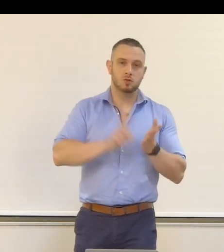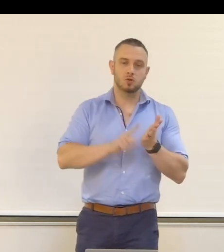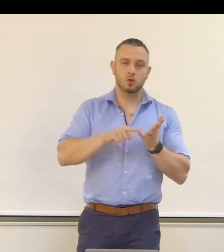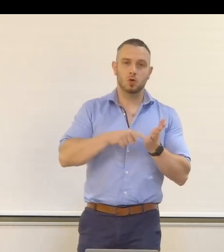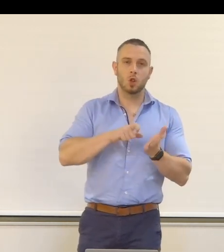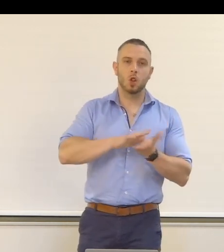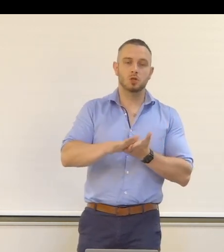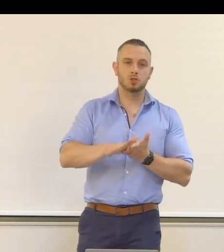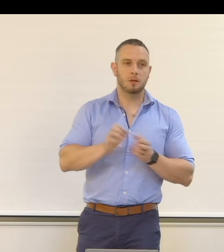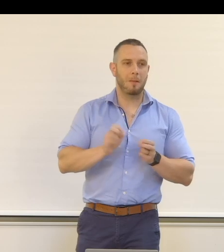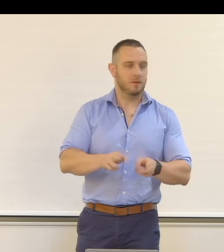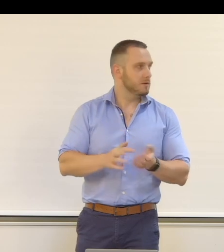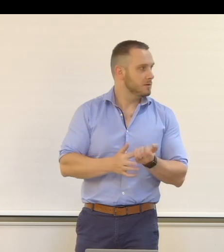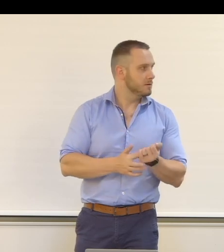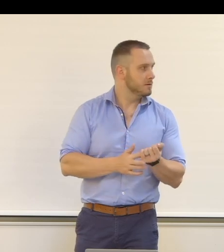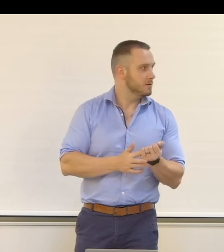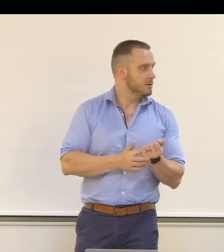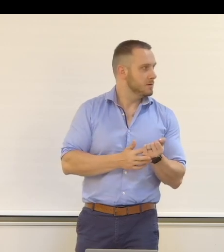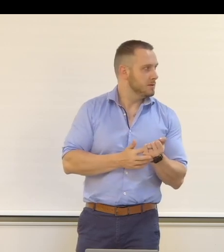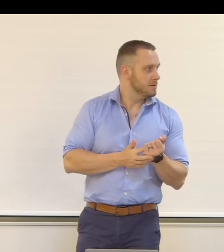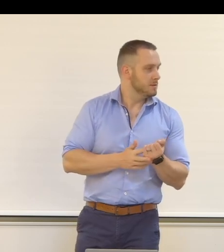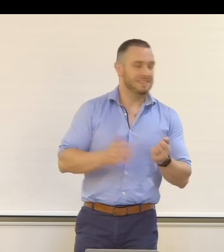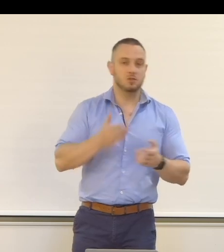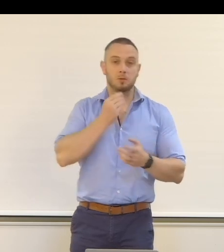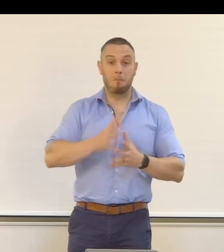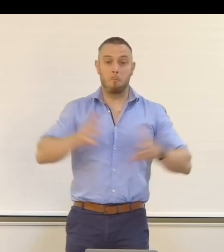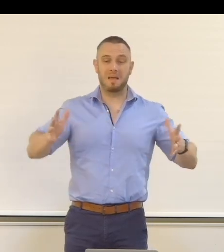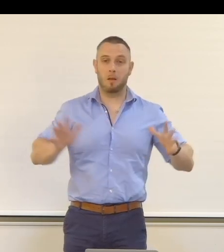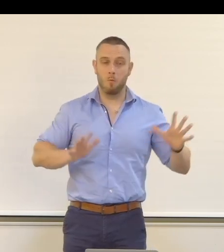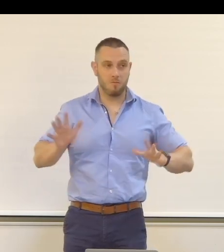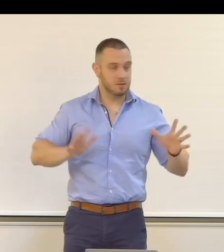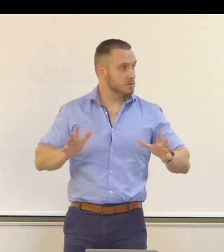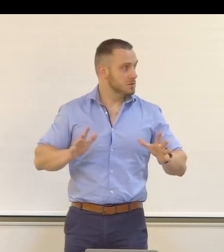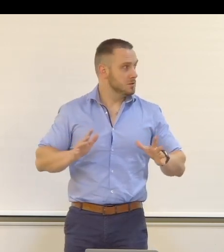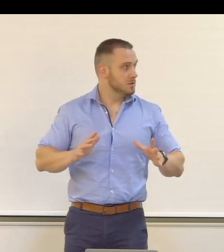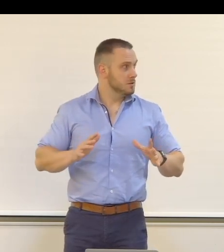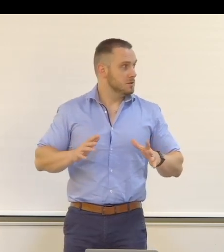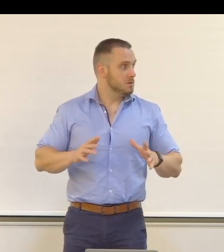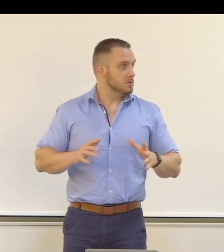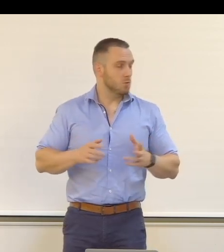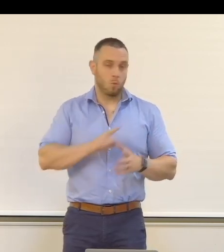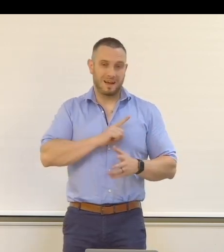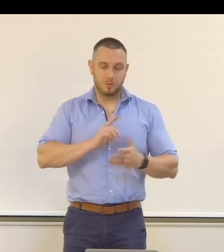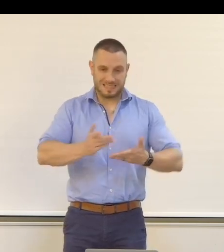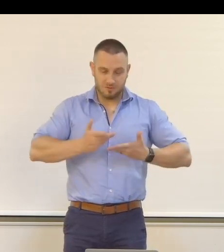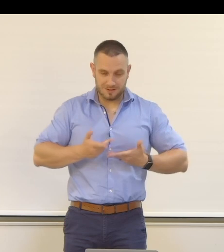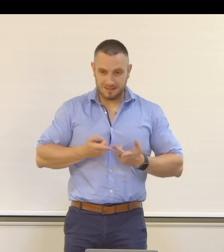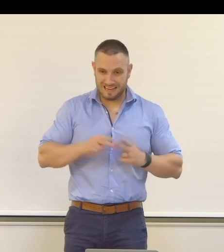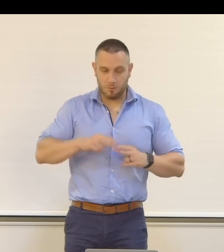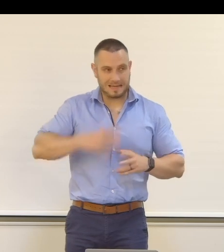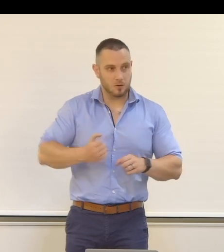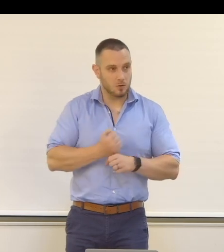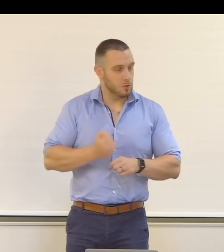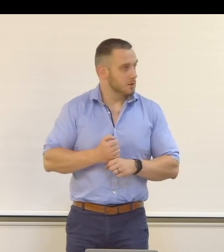which is revolving around big movements, but this one was just to give us a tool if need be.